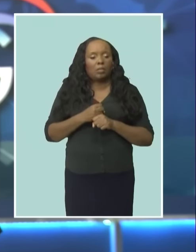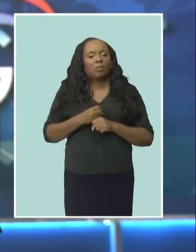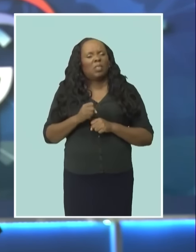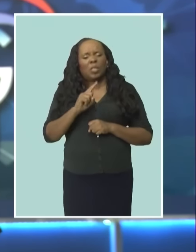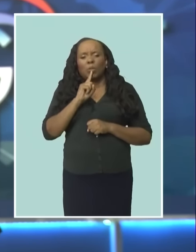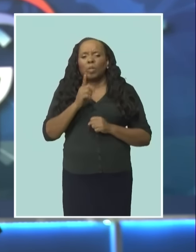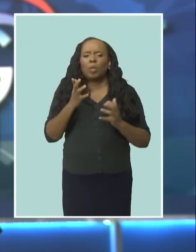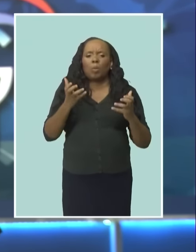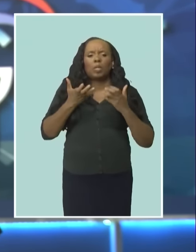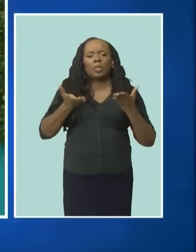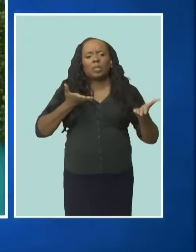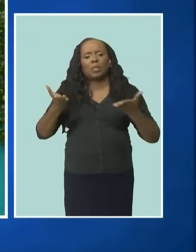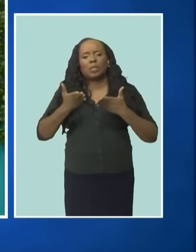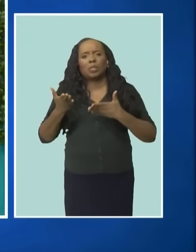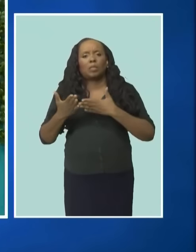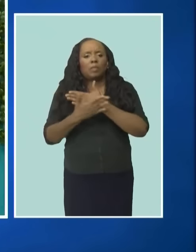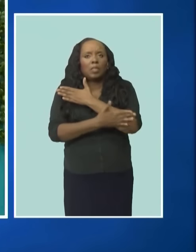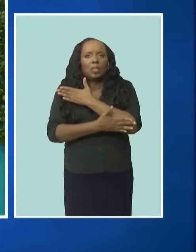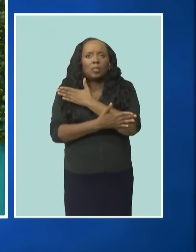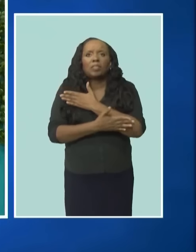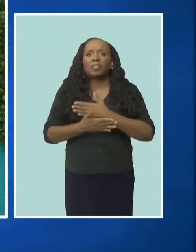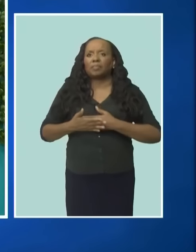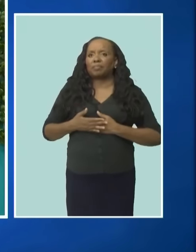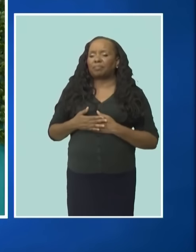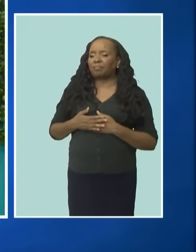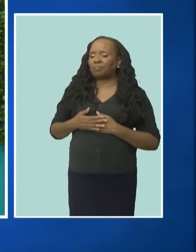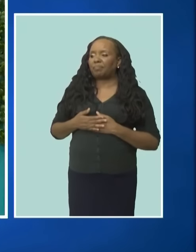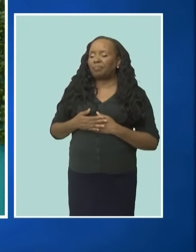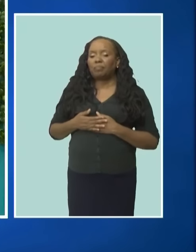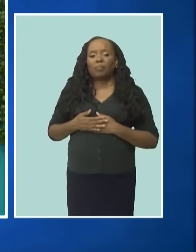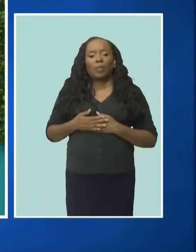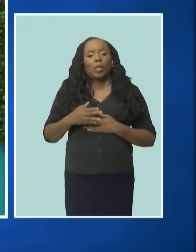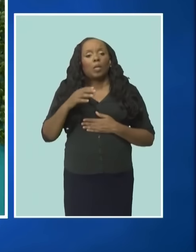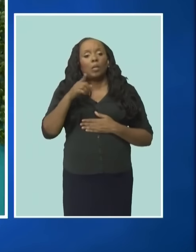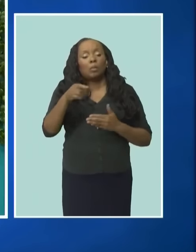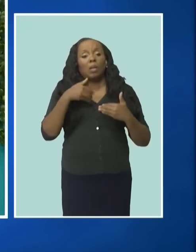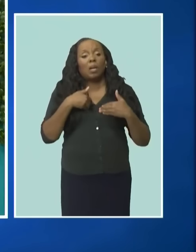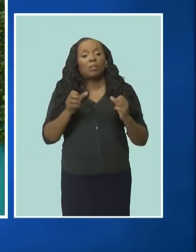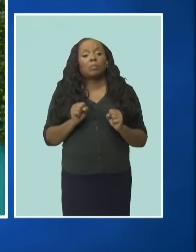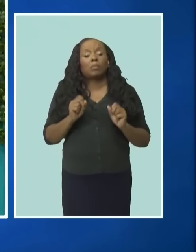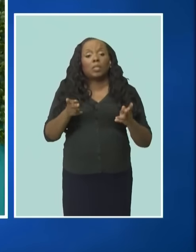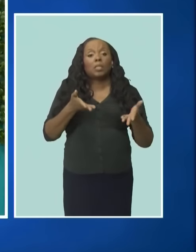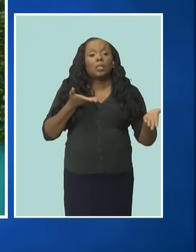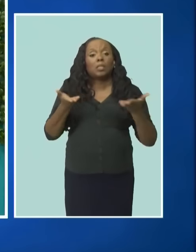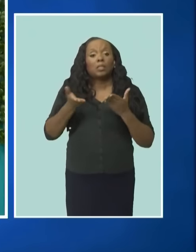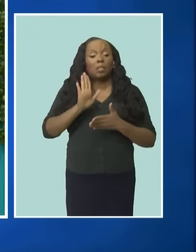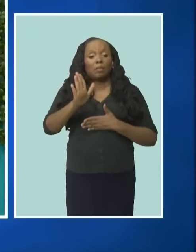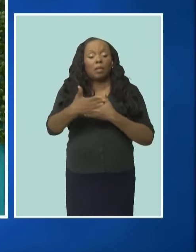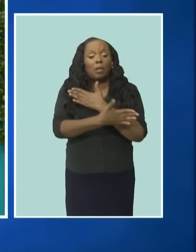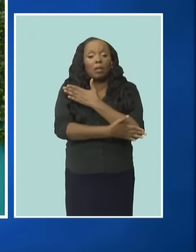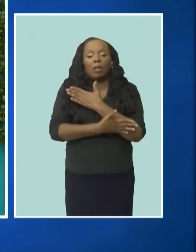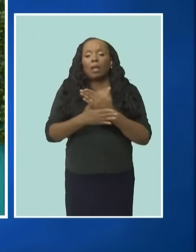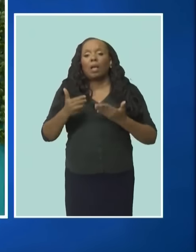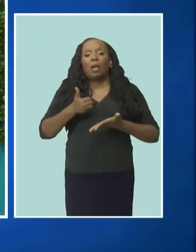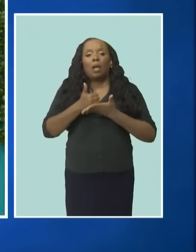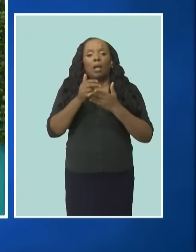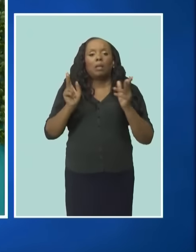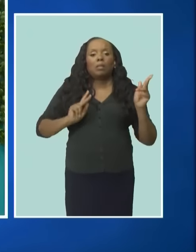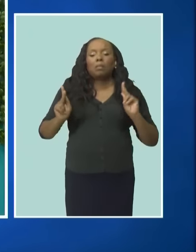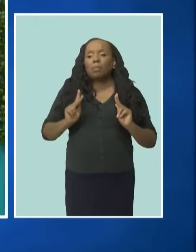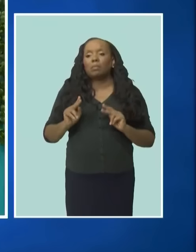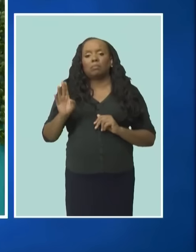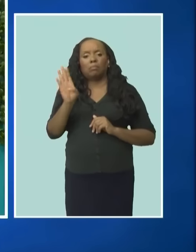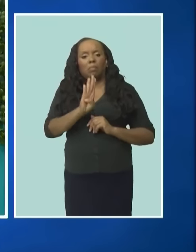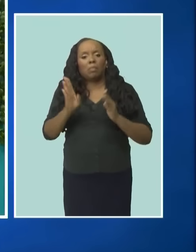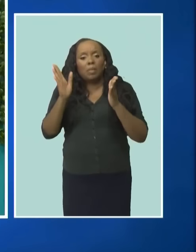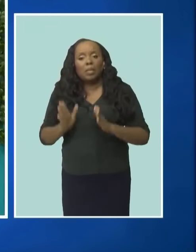country. Get to serve your country. You get to help people all over this country, locals and